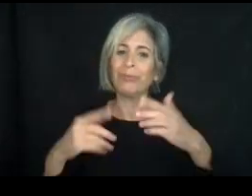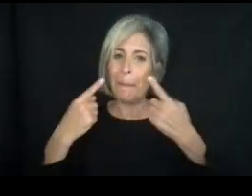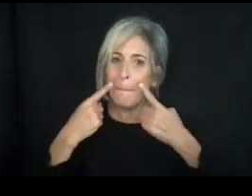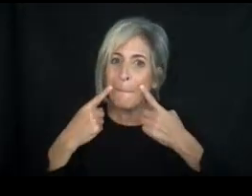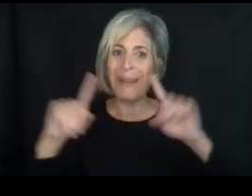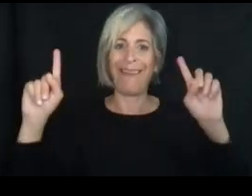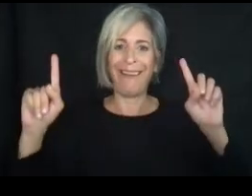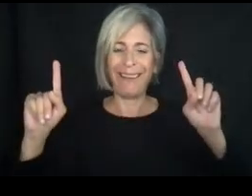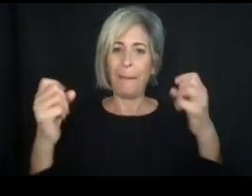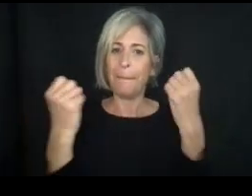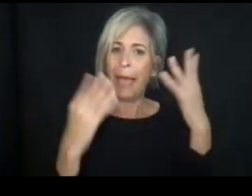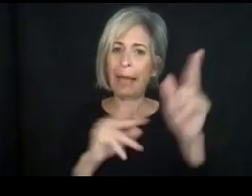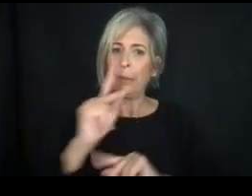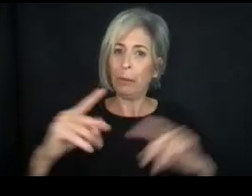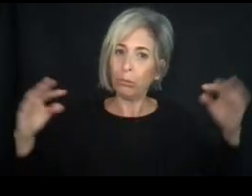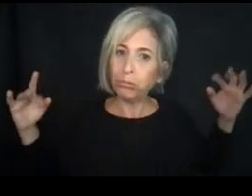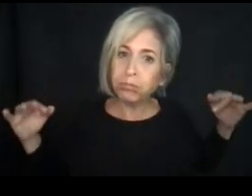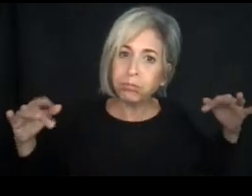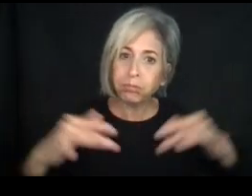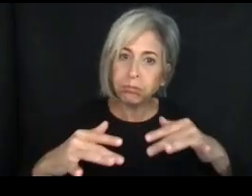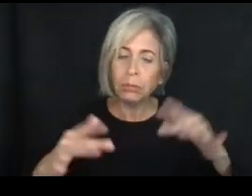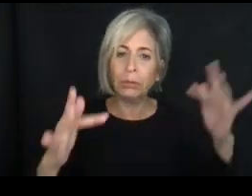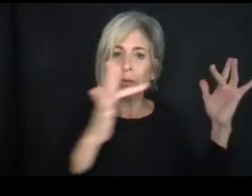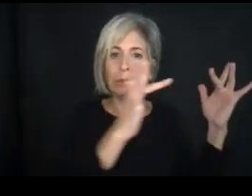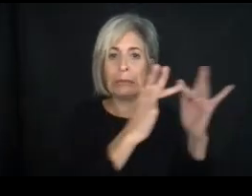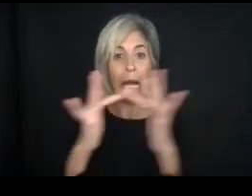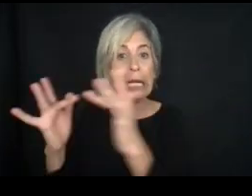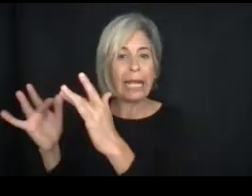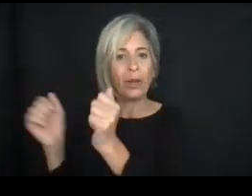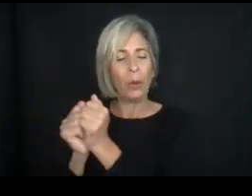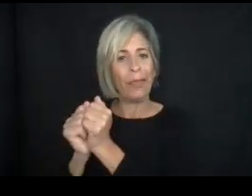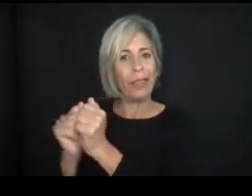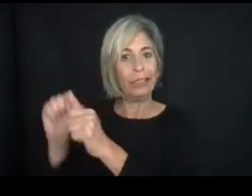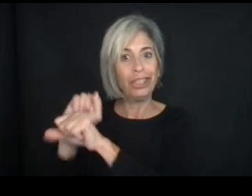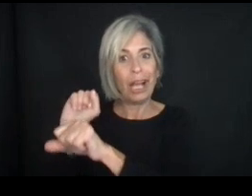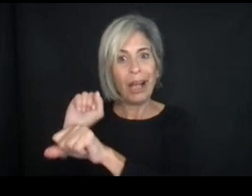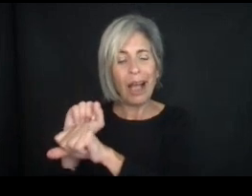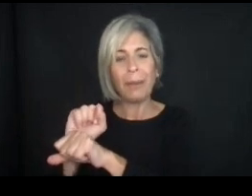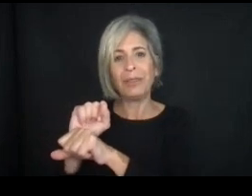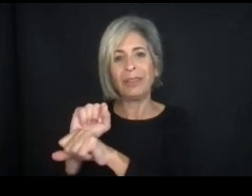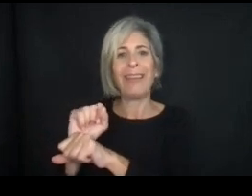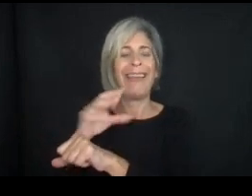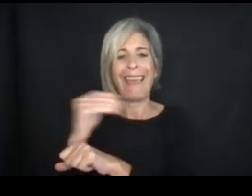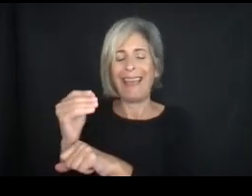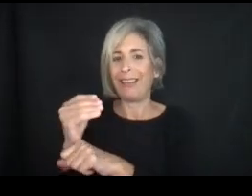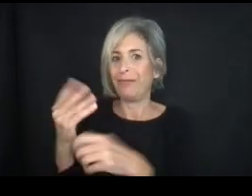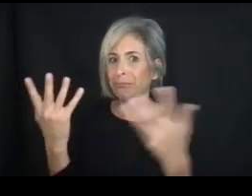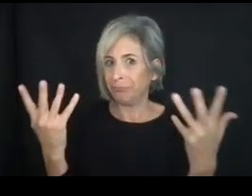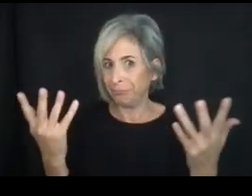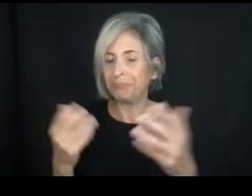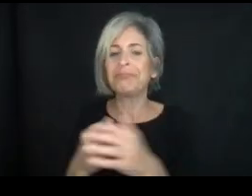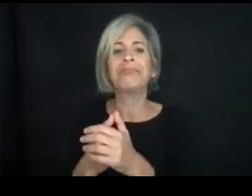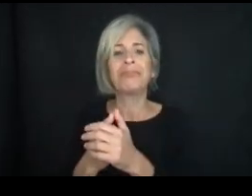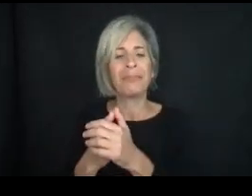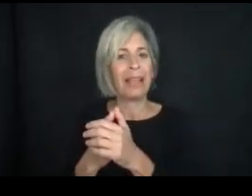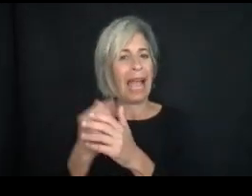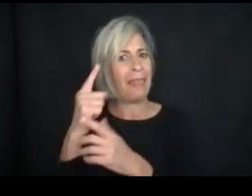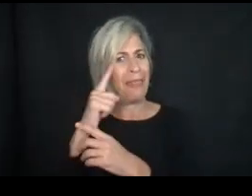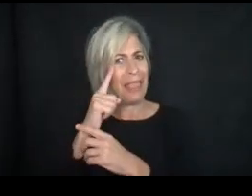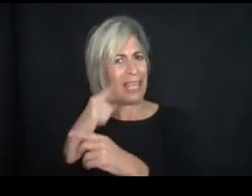successful. A lot of people were put in contact with major employers, and at last count, I